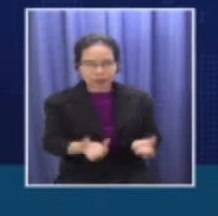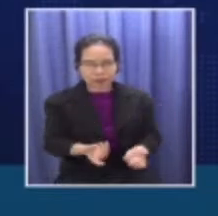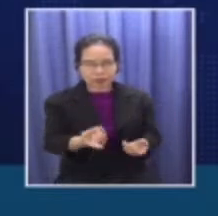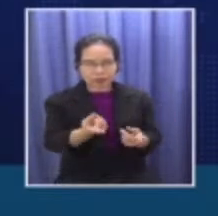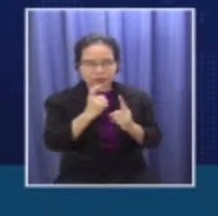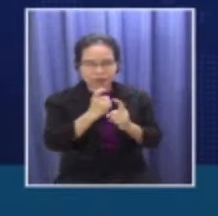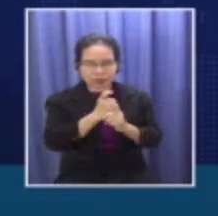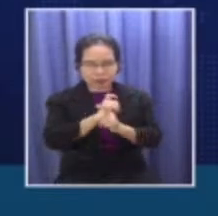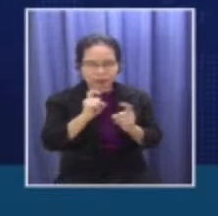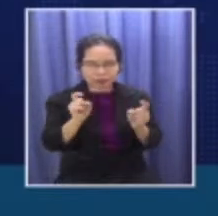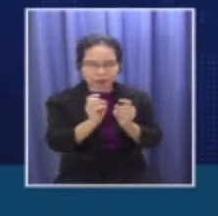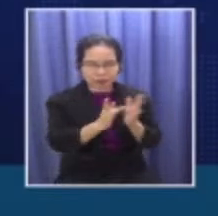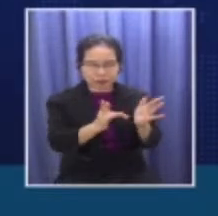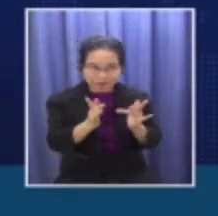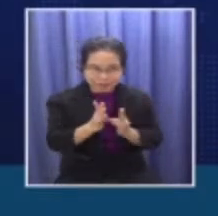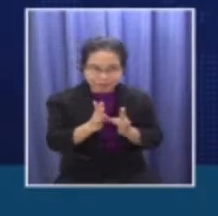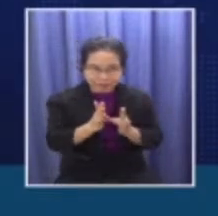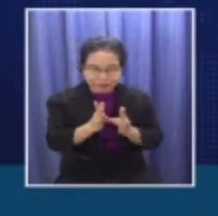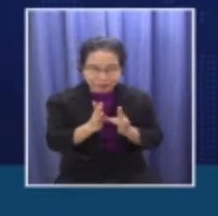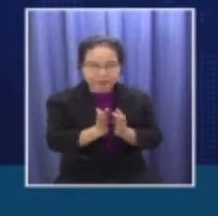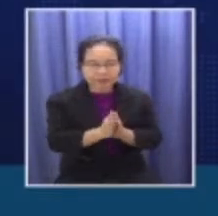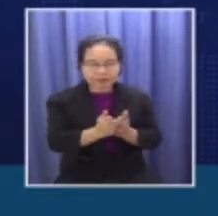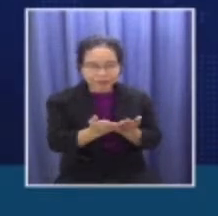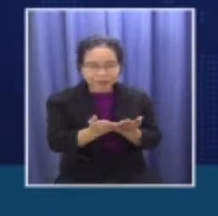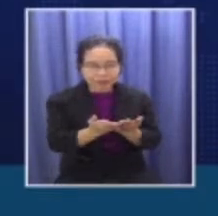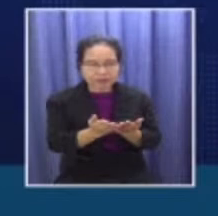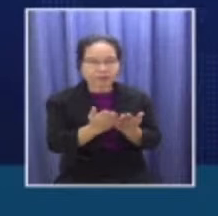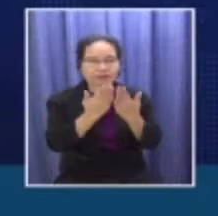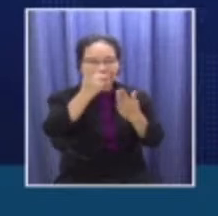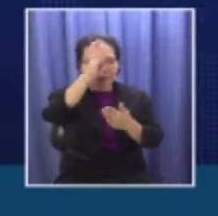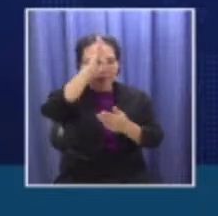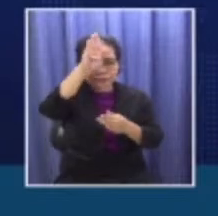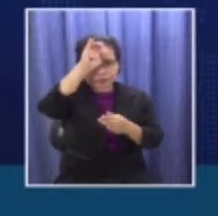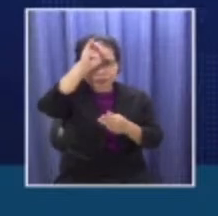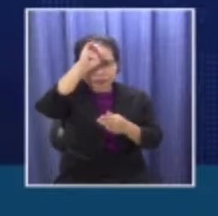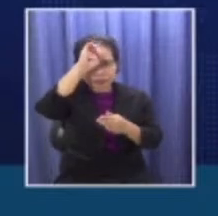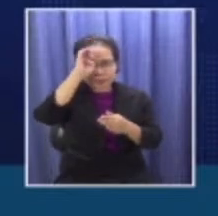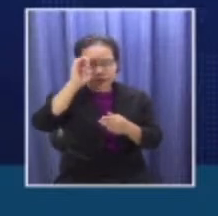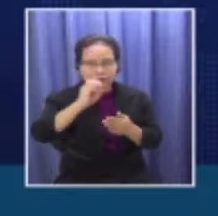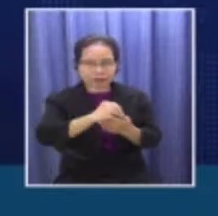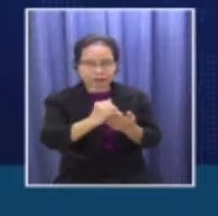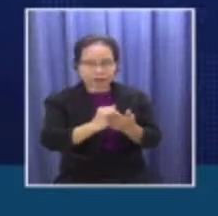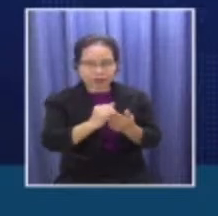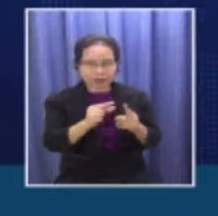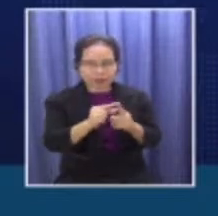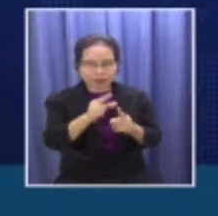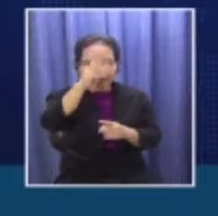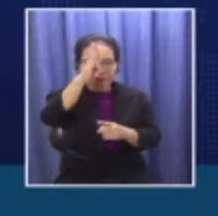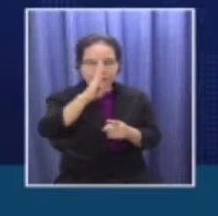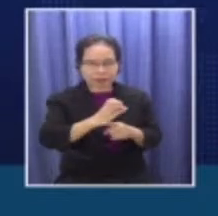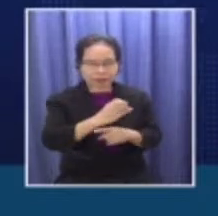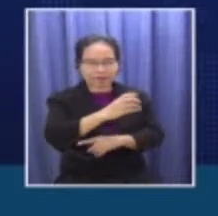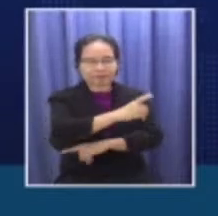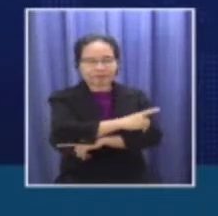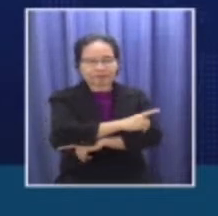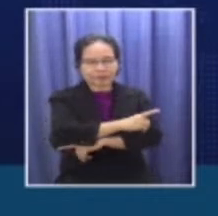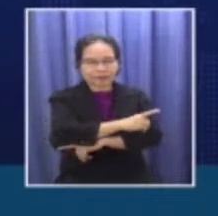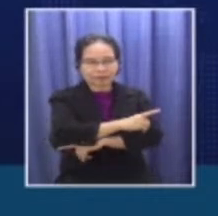come from the Bible. Thanks, Brother Eli, for sharing the Word of God every